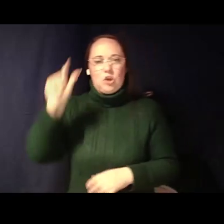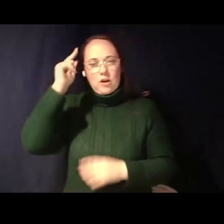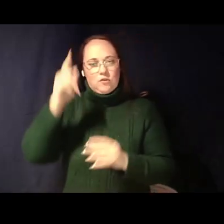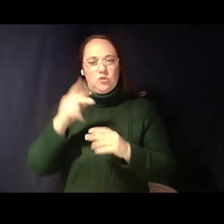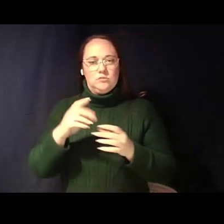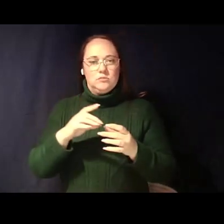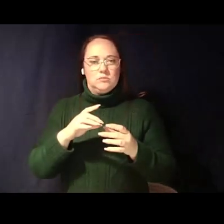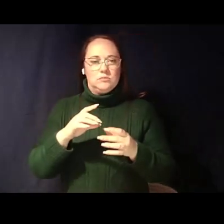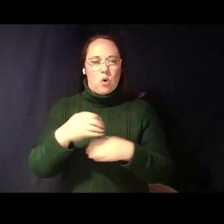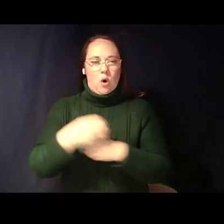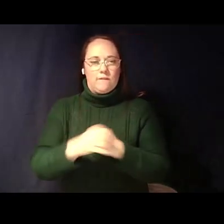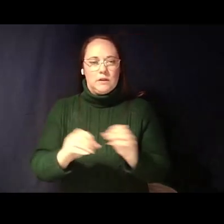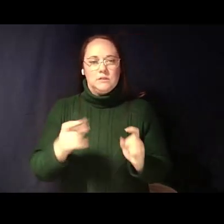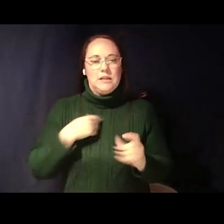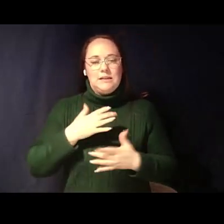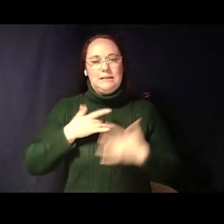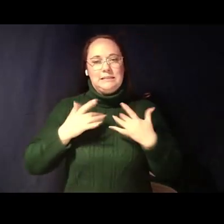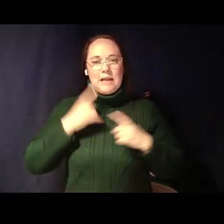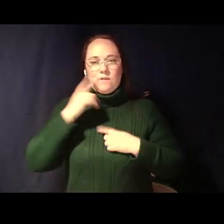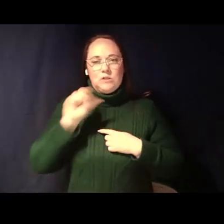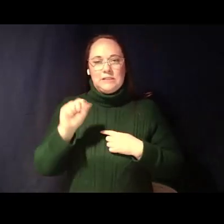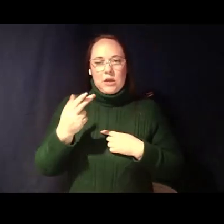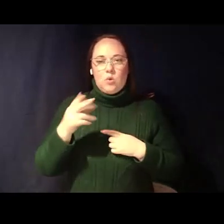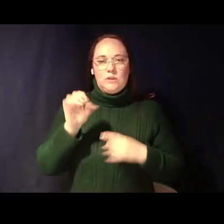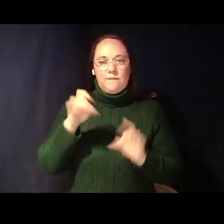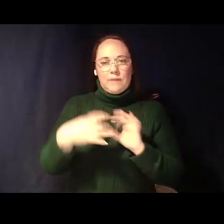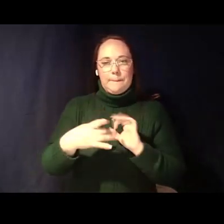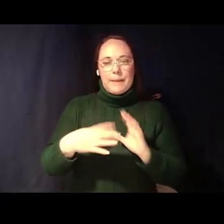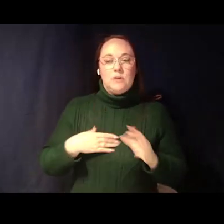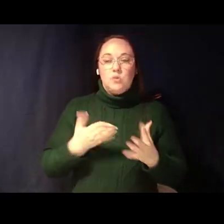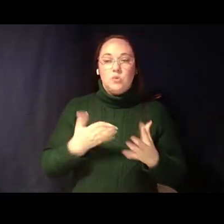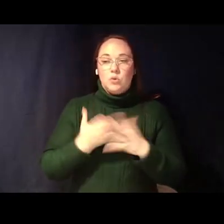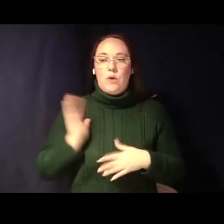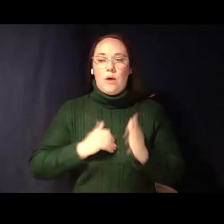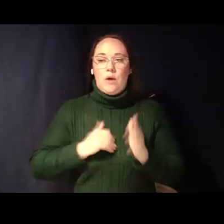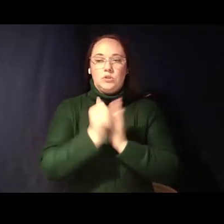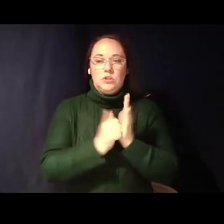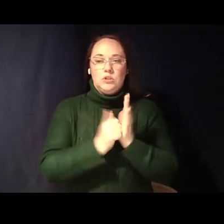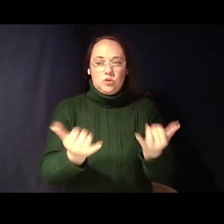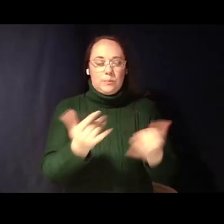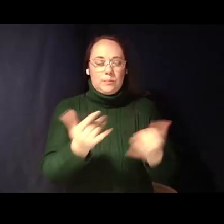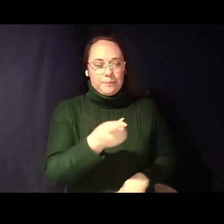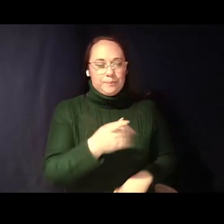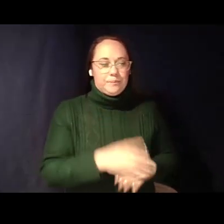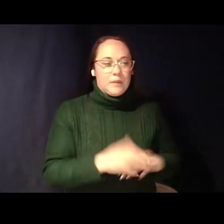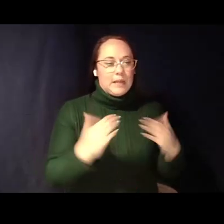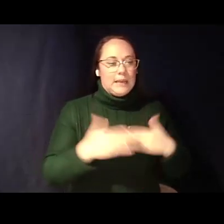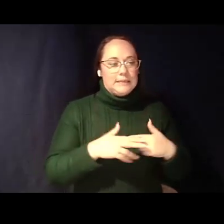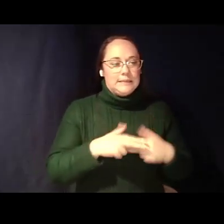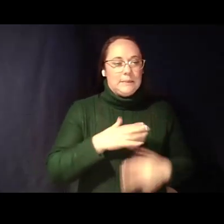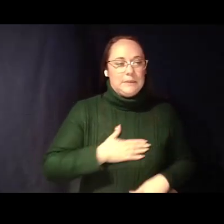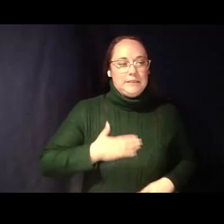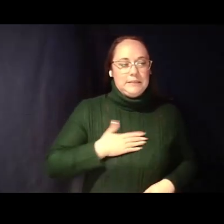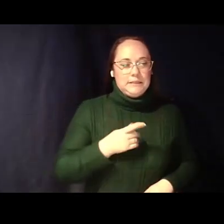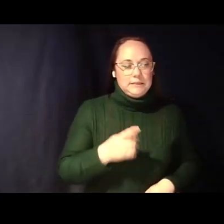stakeholder feedback on this work. So let's go through our agenda today. Next slide, please.